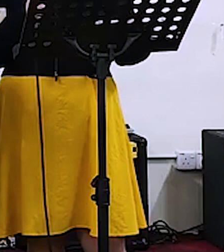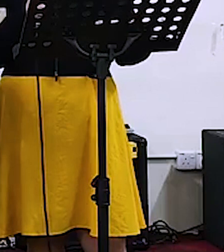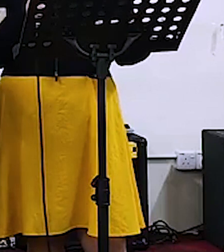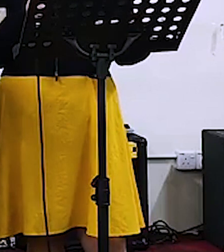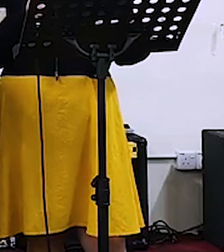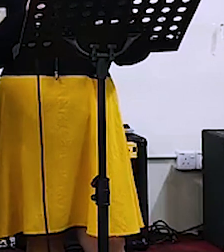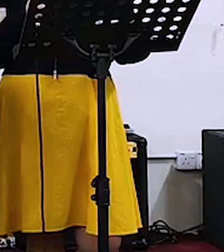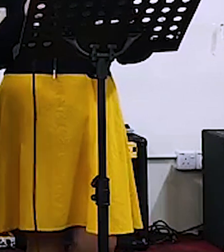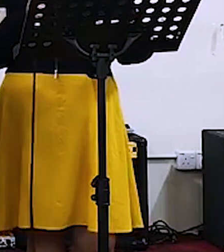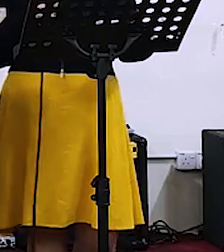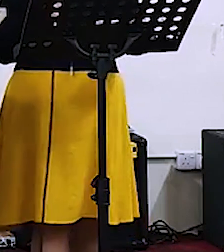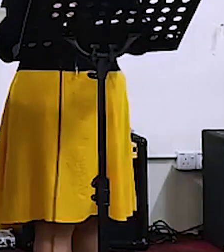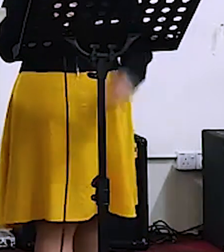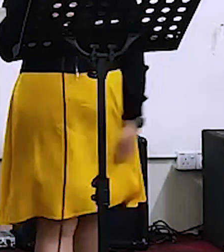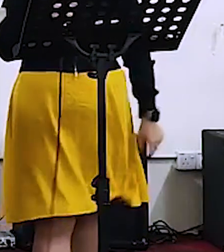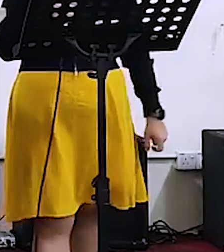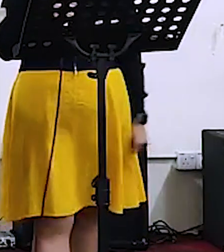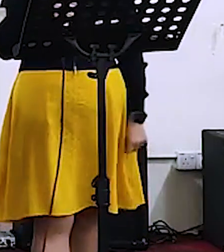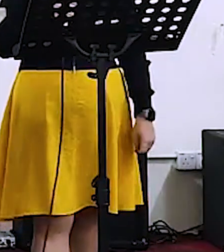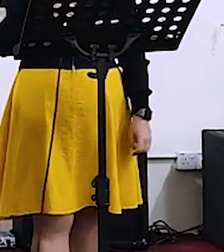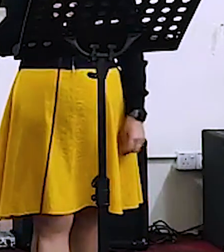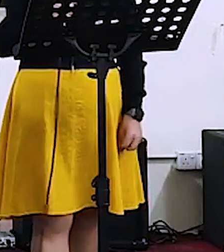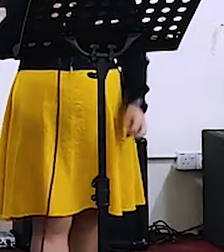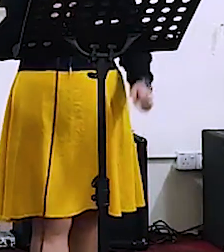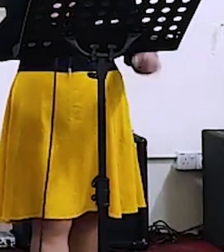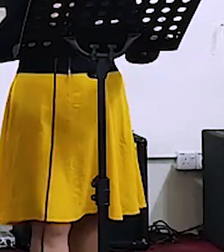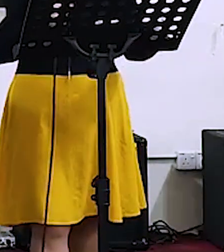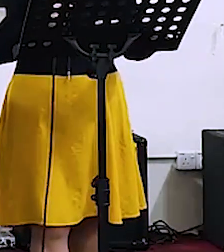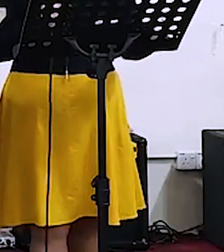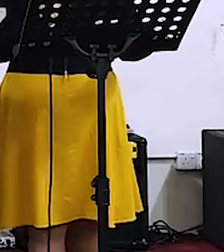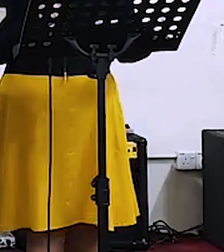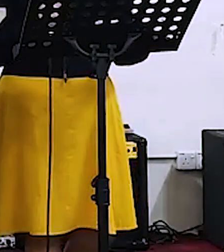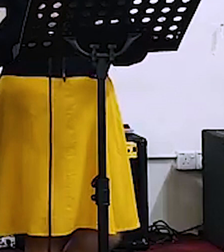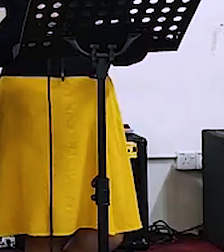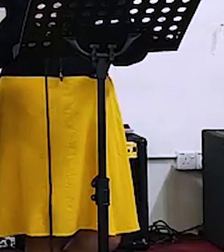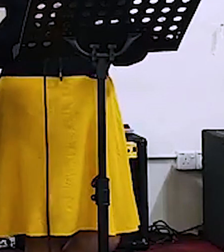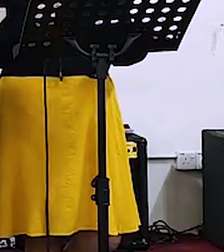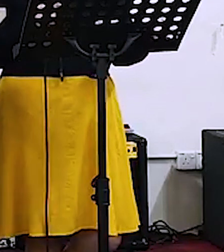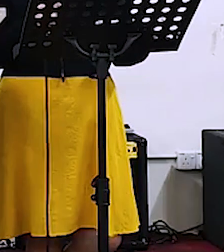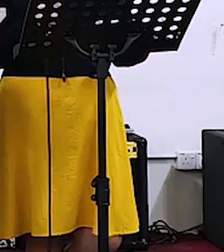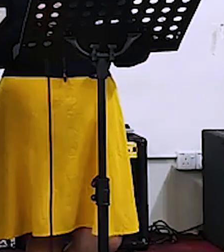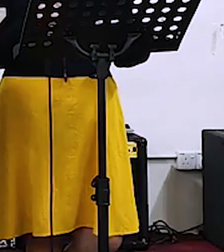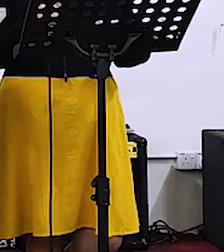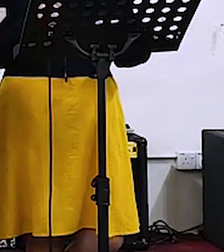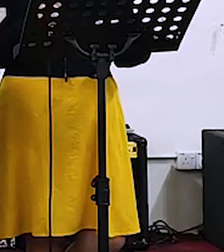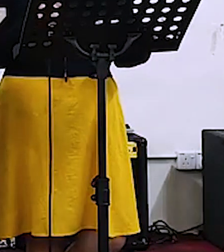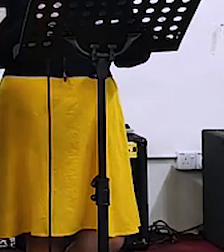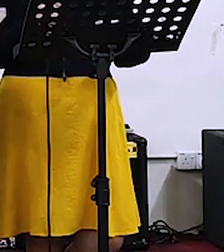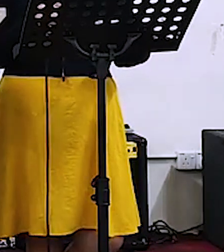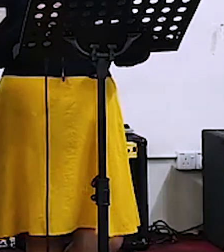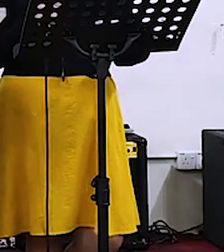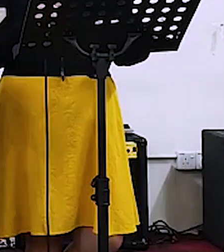know, for the life I lived for the first 24 years of my life, you know, most of you know, I was sleeping around, I